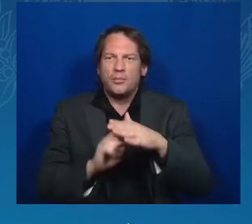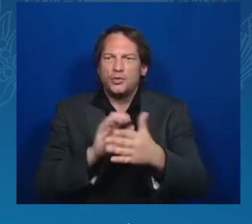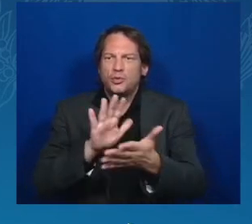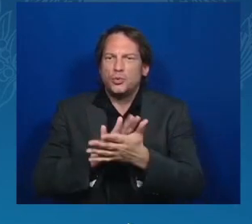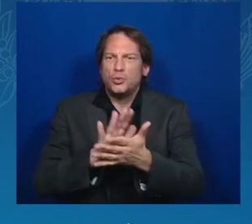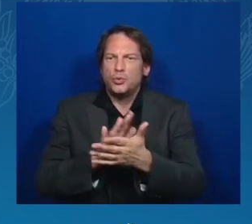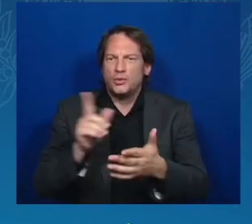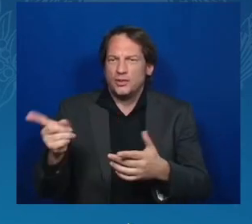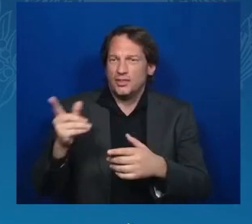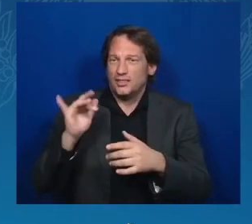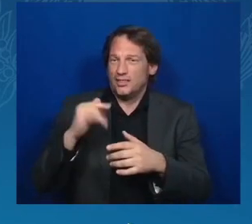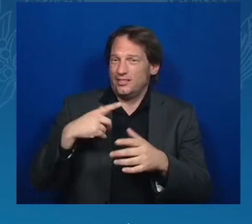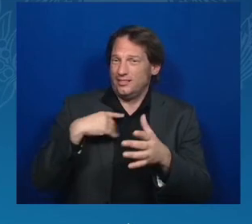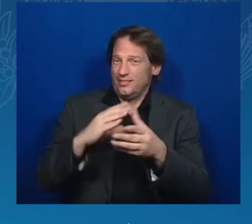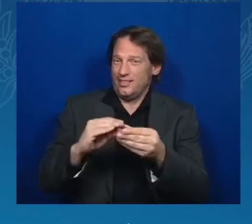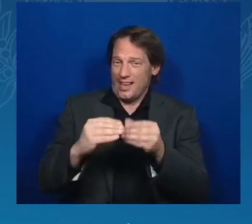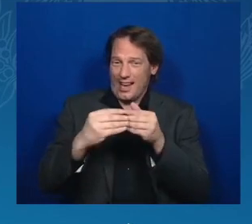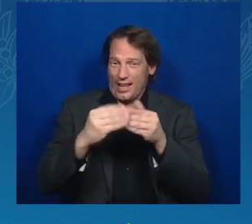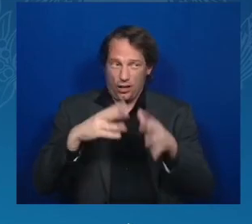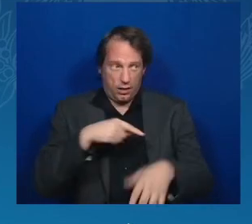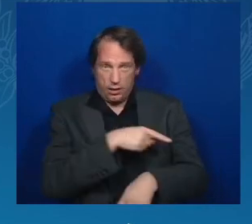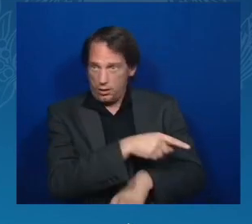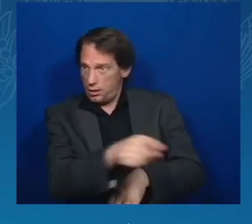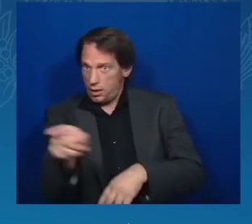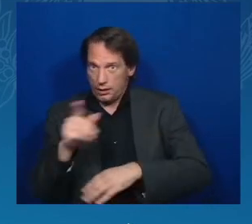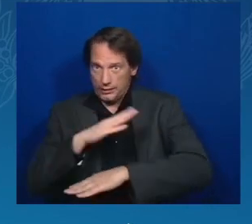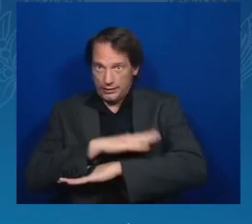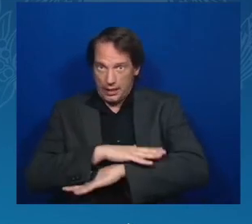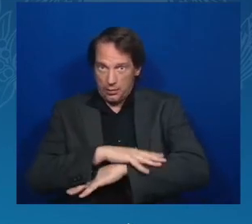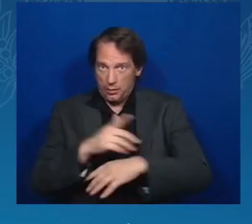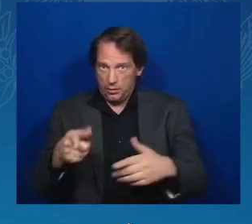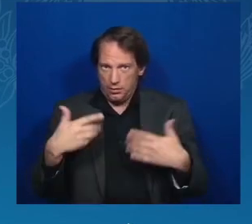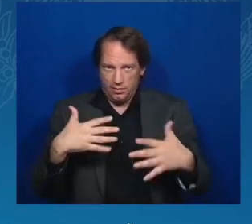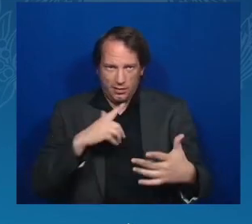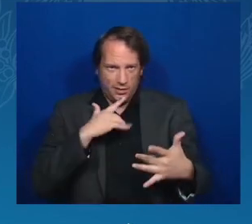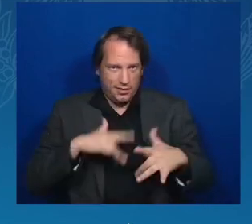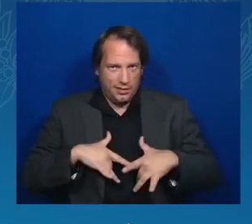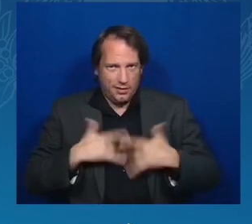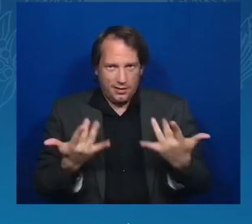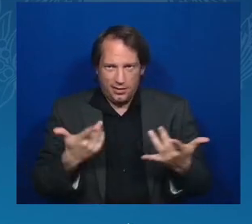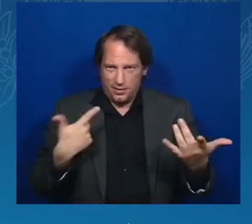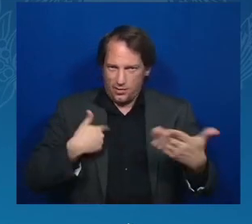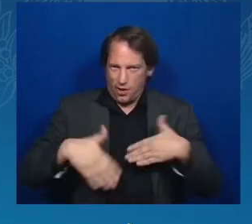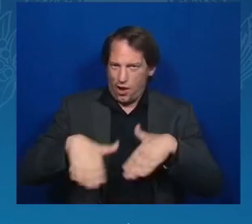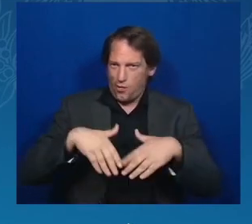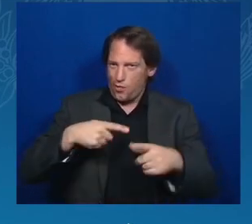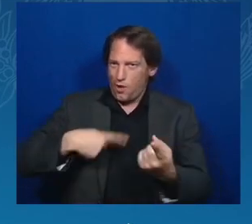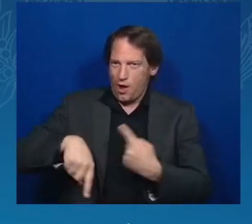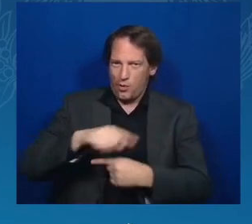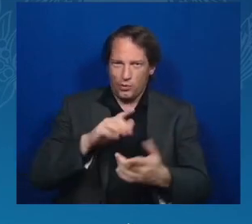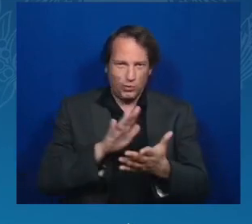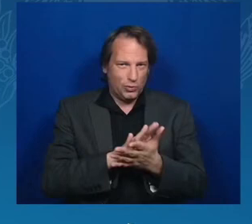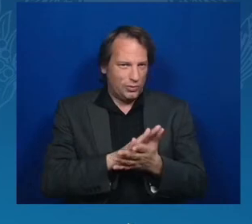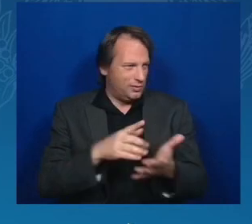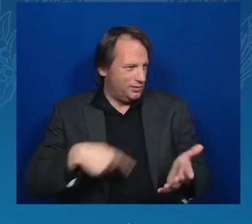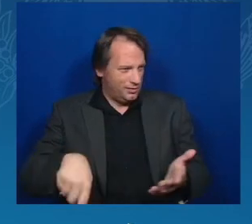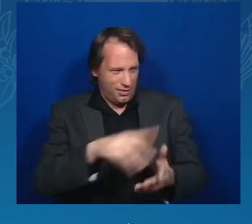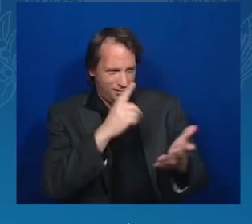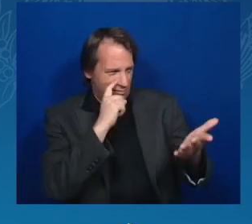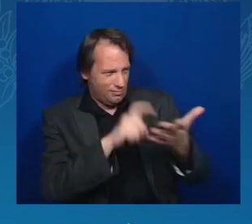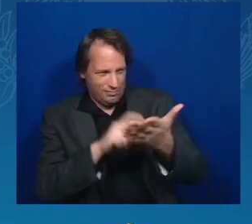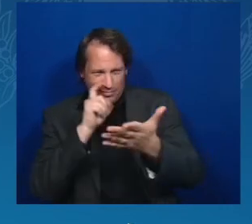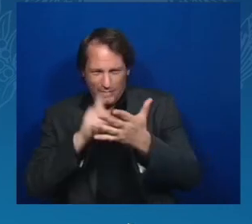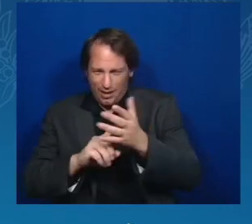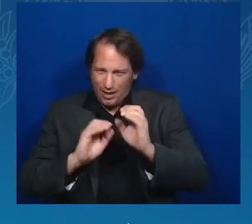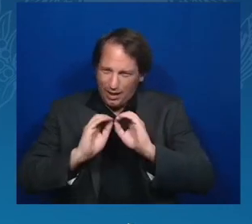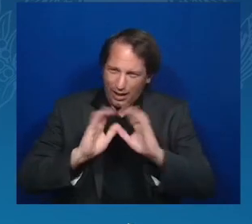to walk around a school where there is clearly so much love and dedication that the school workers,